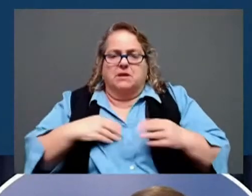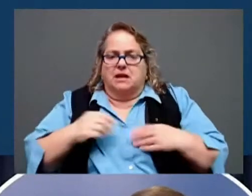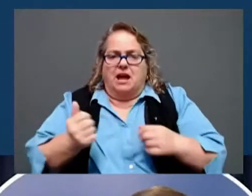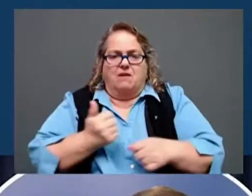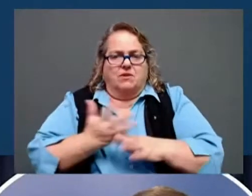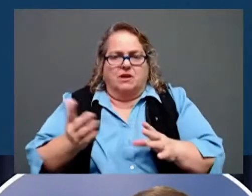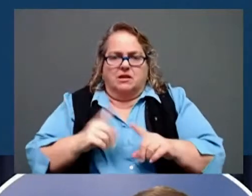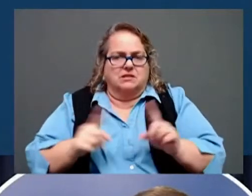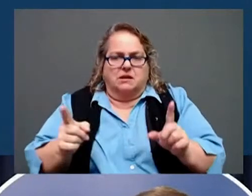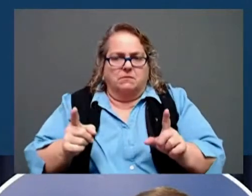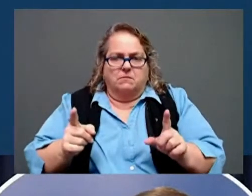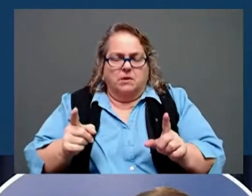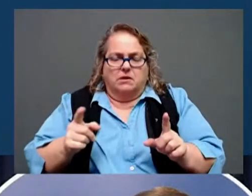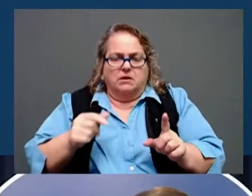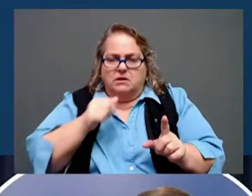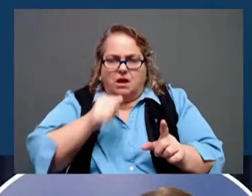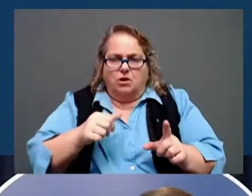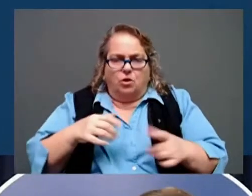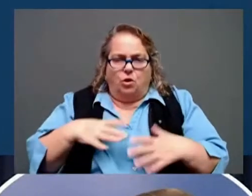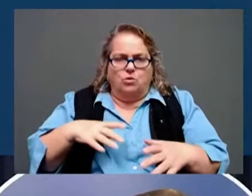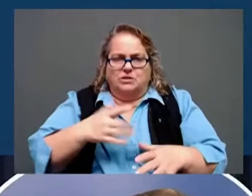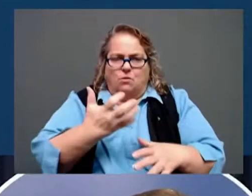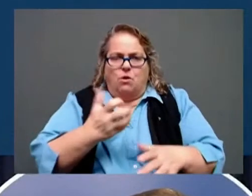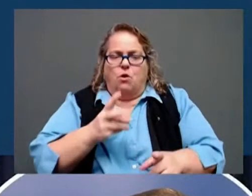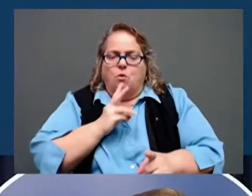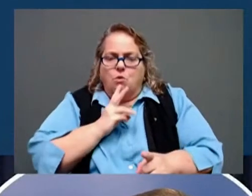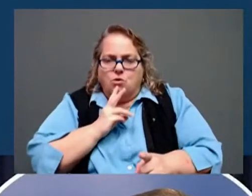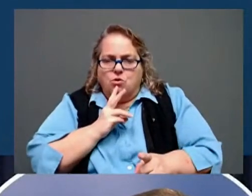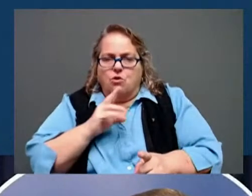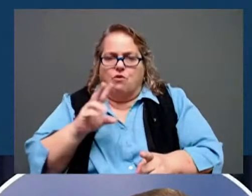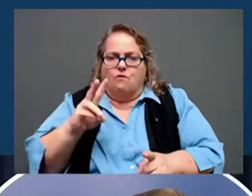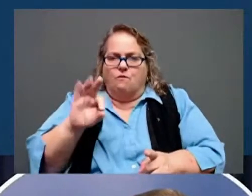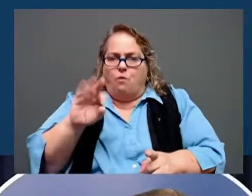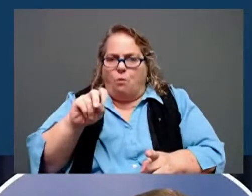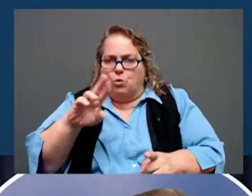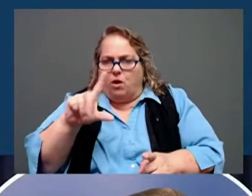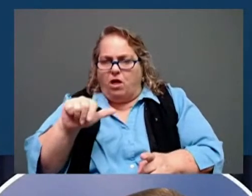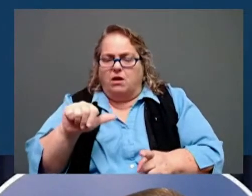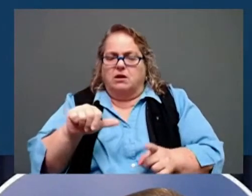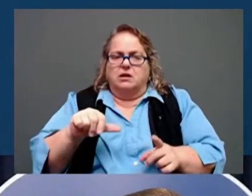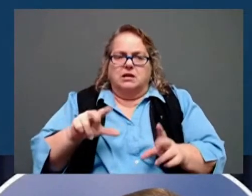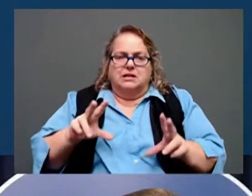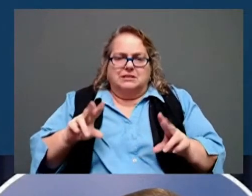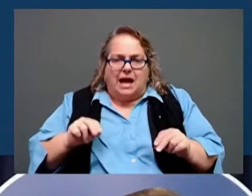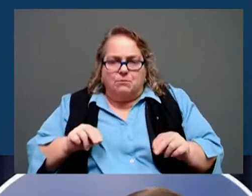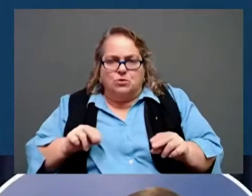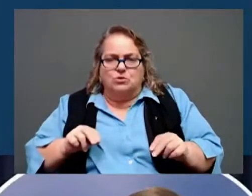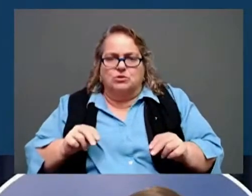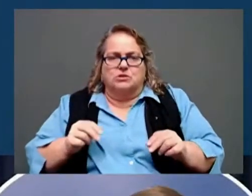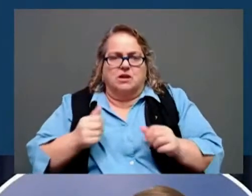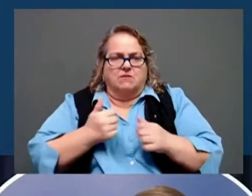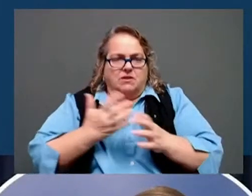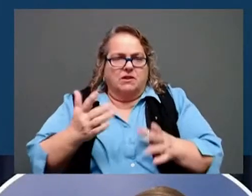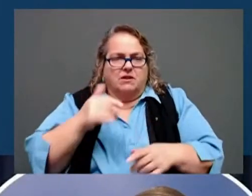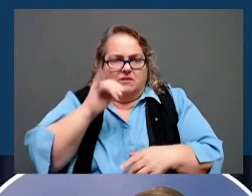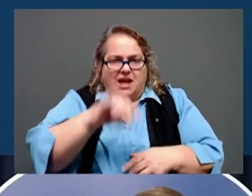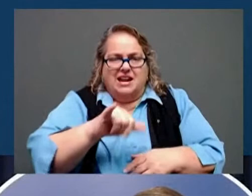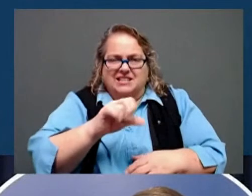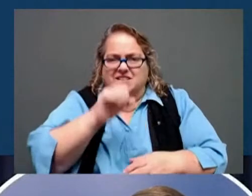make sure that they are getting water, formula, diapers, all the rest. This is faith in action. And there was